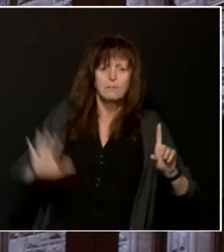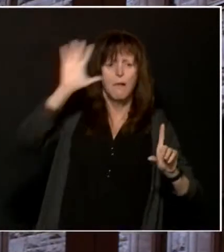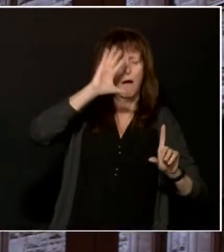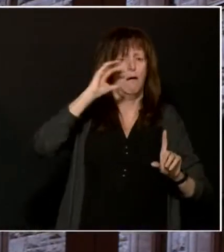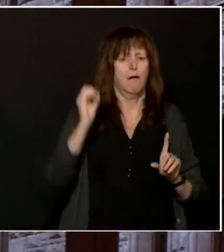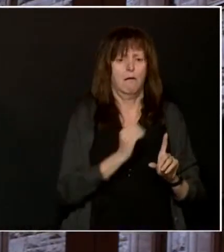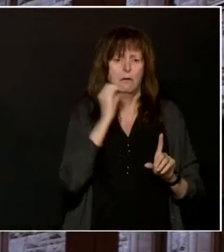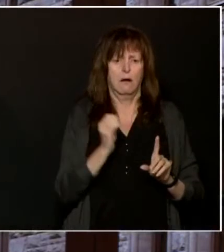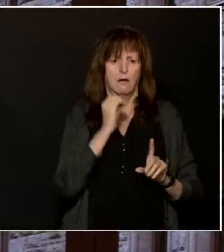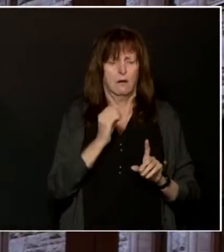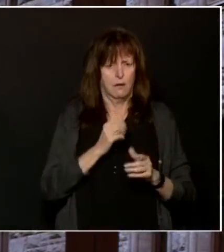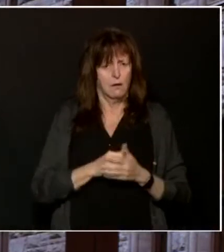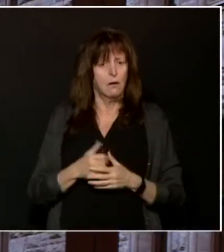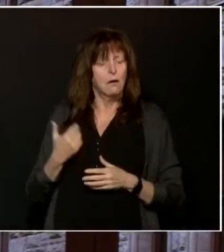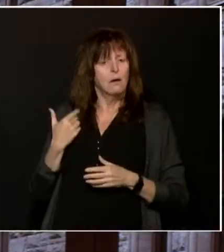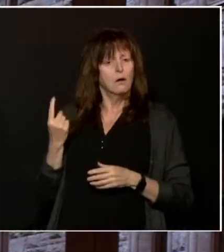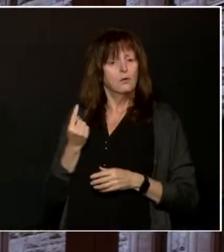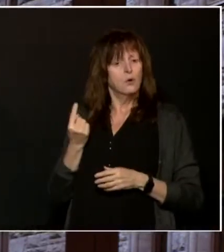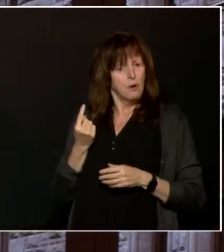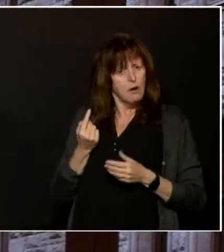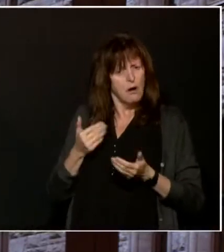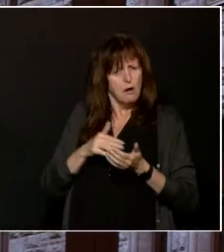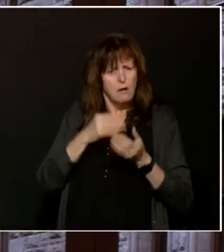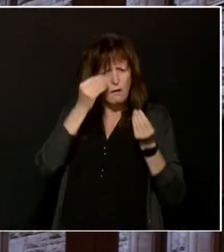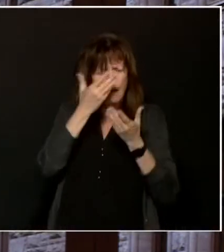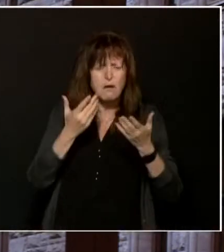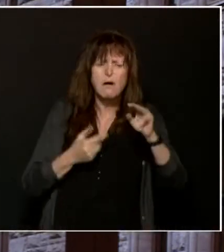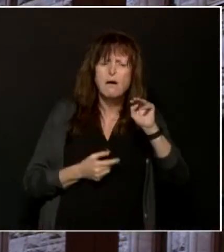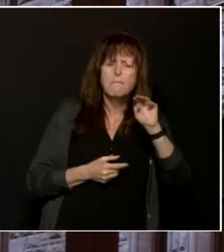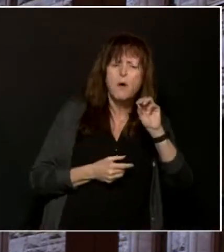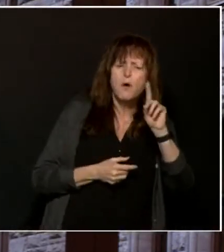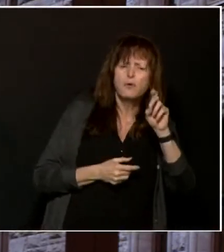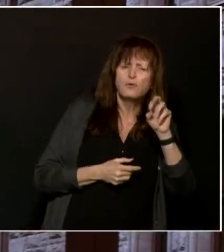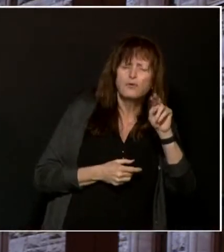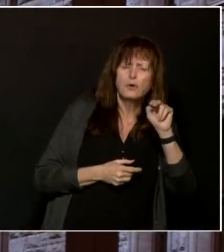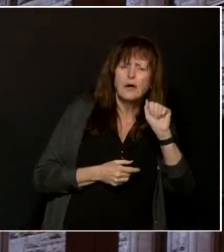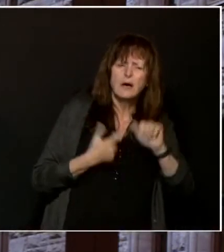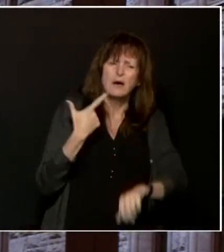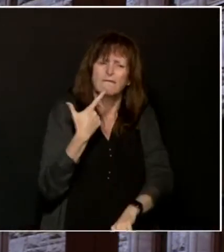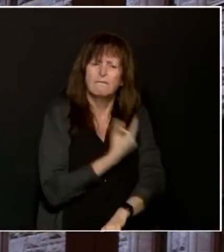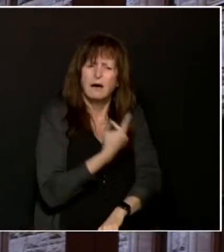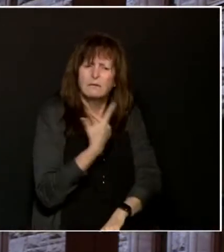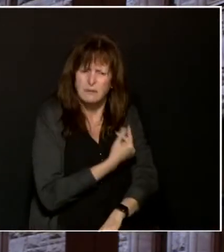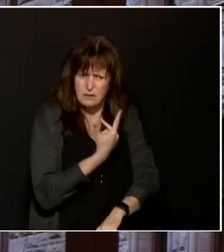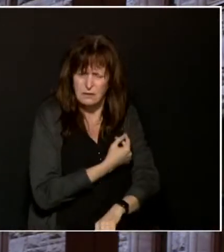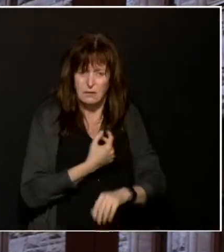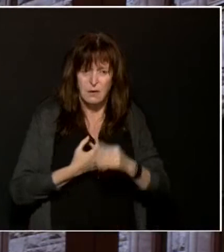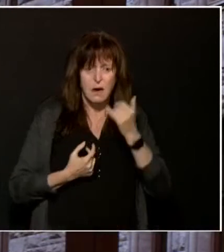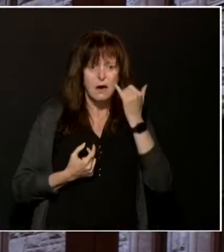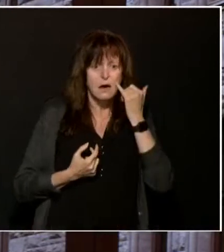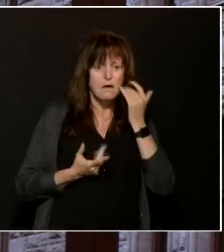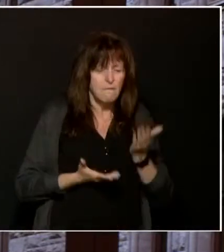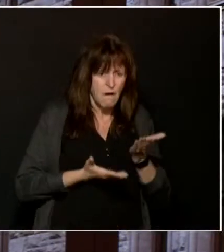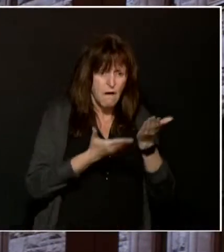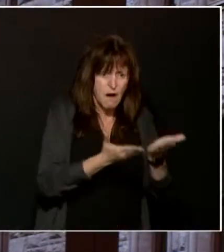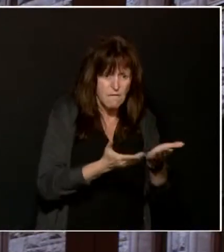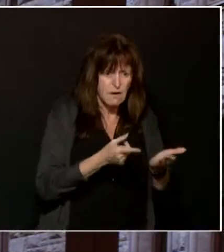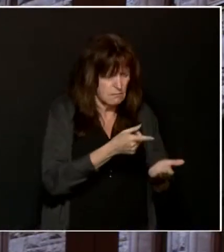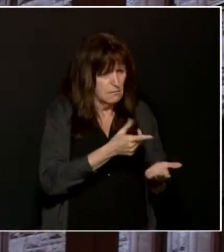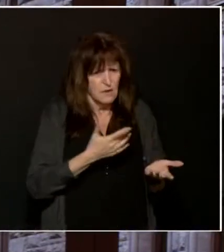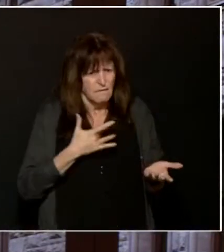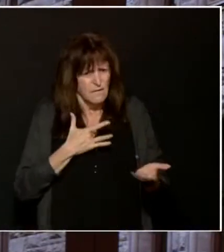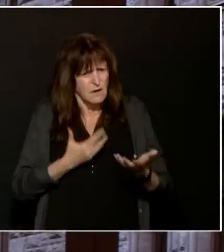Tuesday with respect to the Moderna vaccine. If this is the vaccine that is offered to you, please feel confident to receive it.